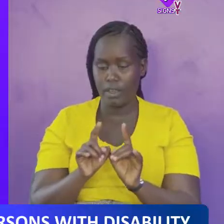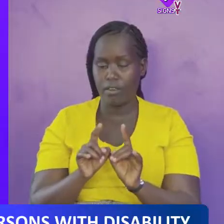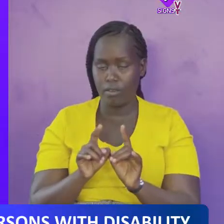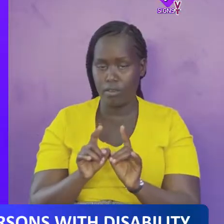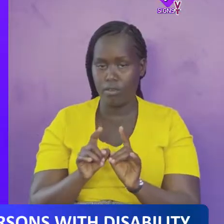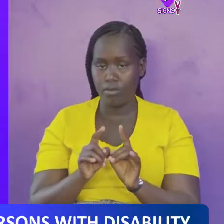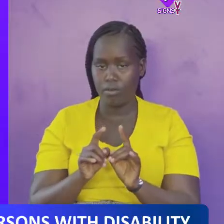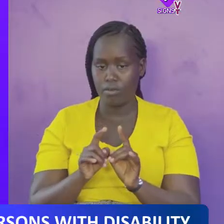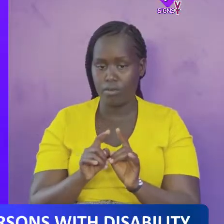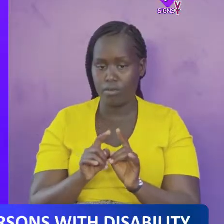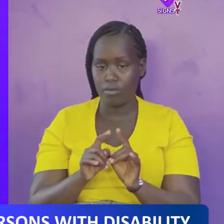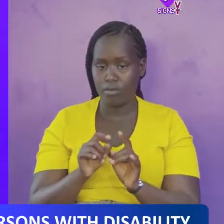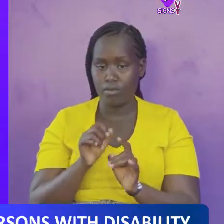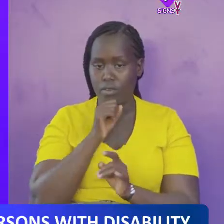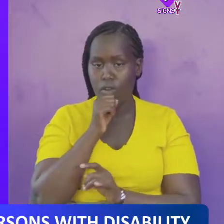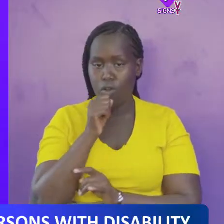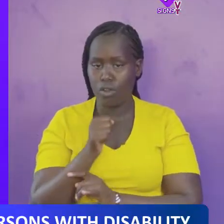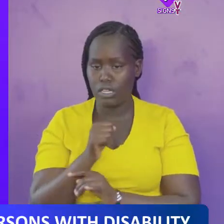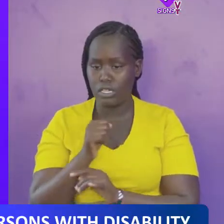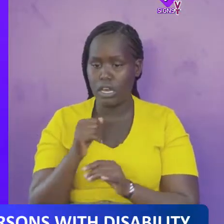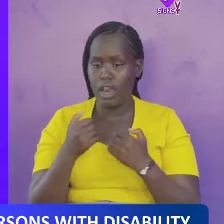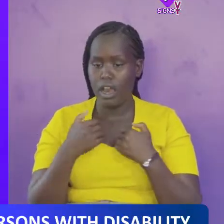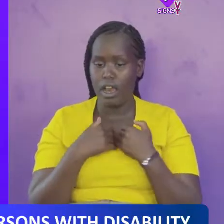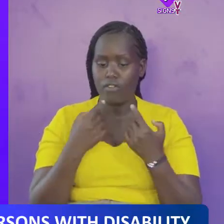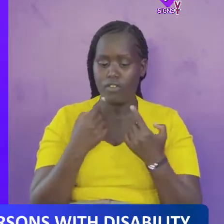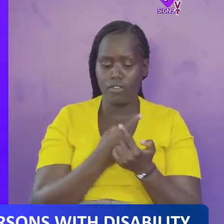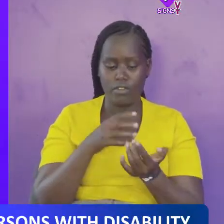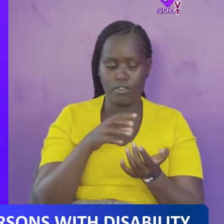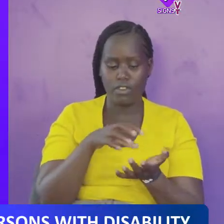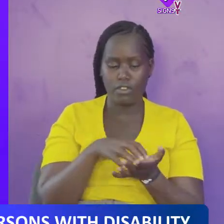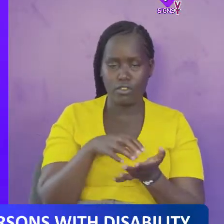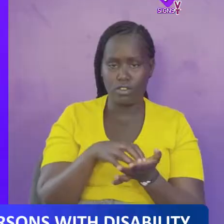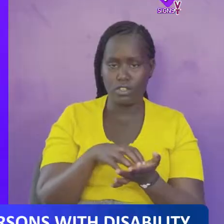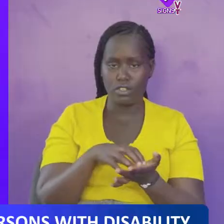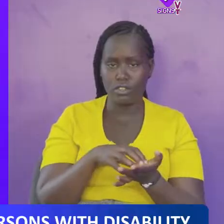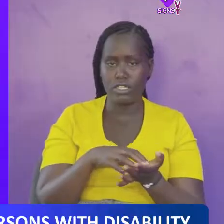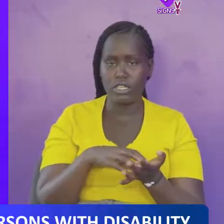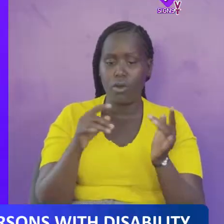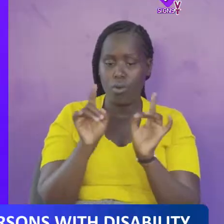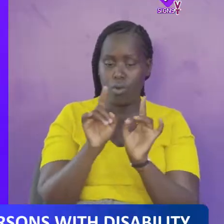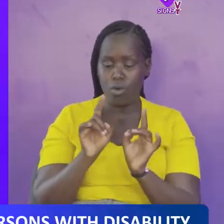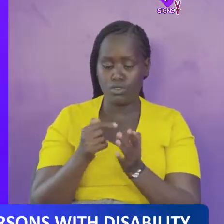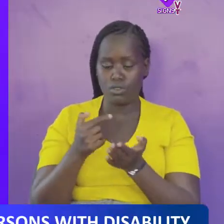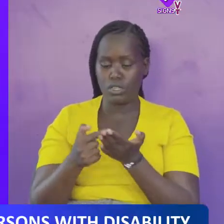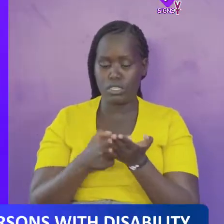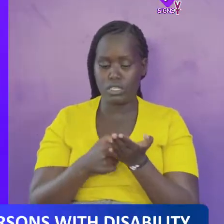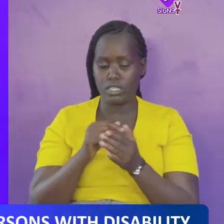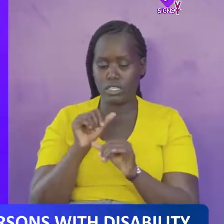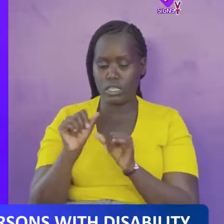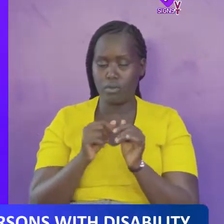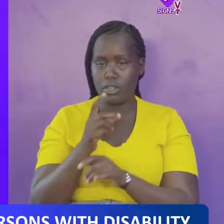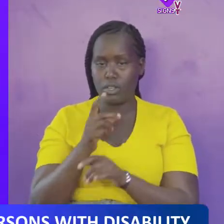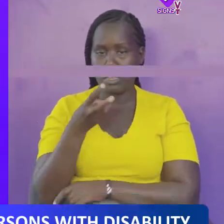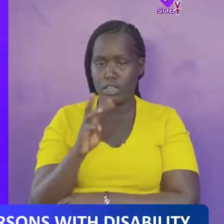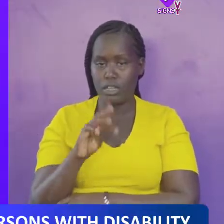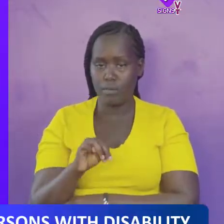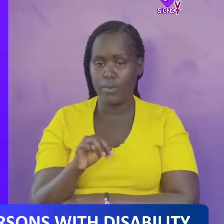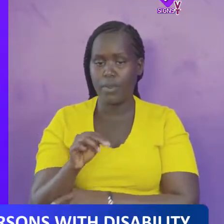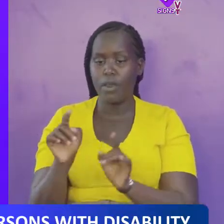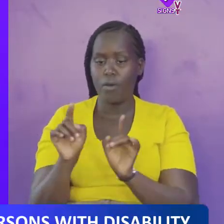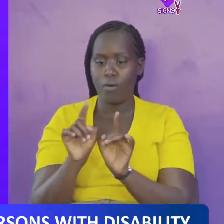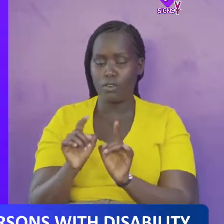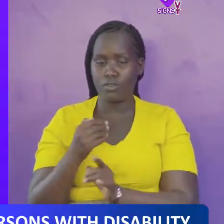disabling conditions. Yes. And, let's also talk about them. Let's also talk, there are also marginalized